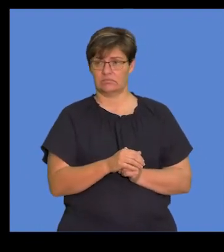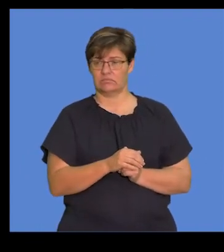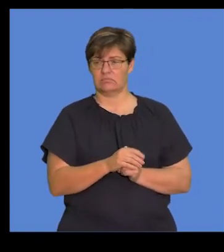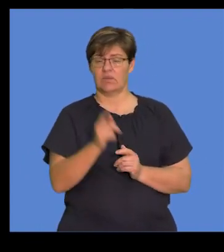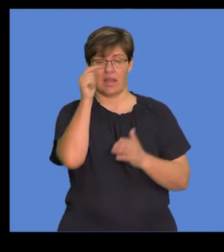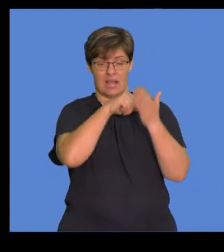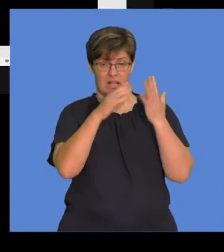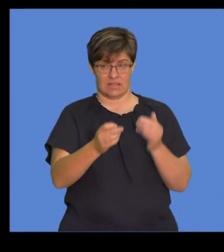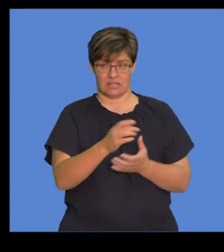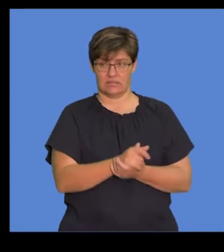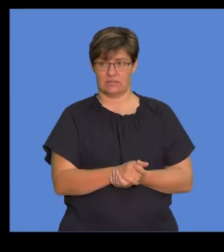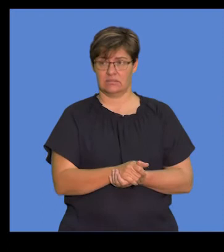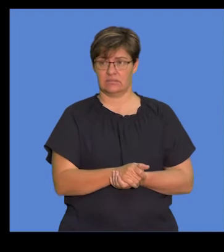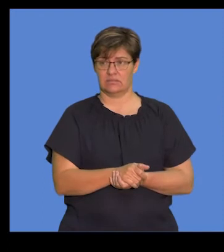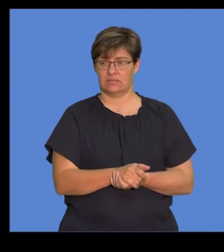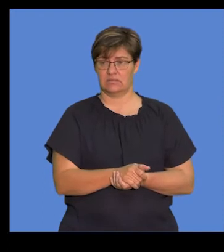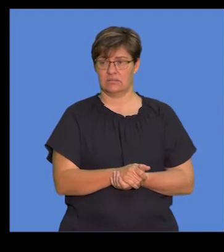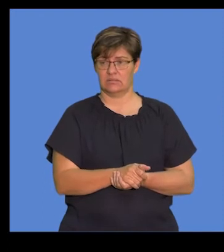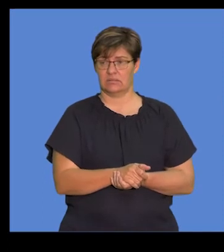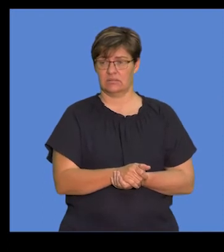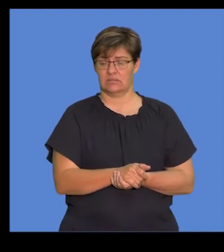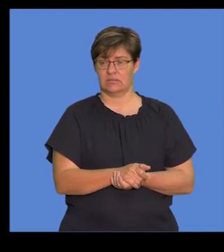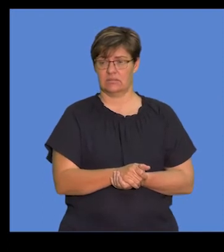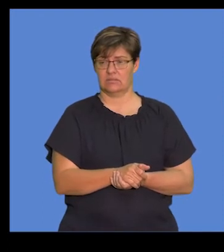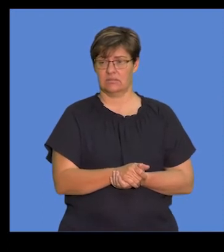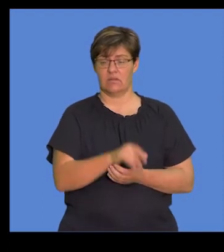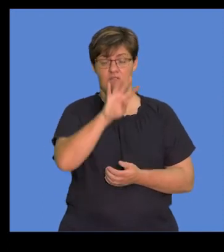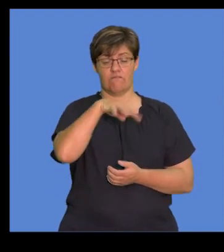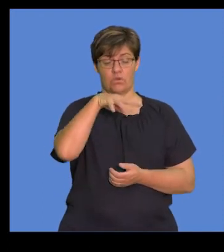Now we go to our calculator, right? We've got